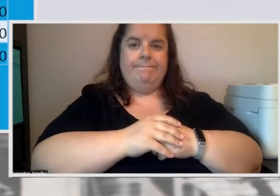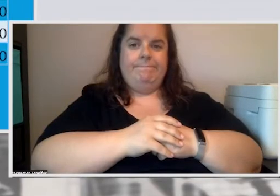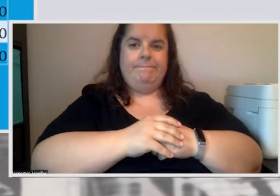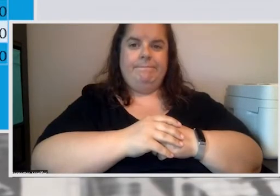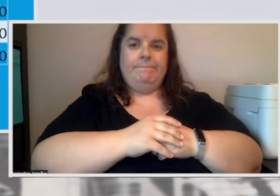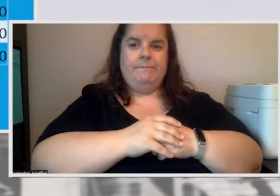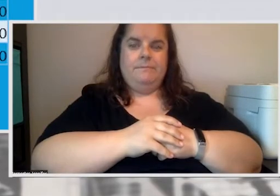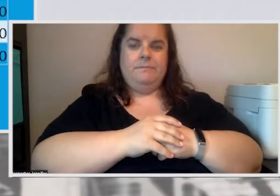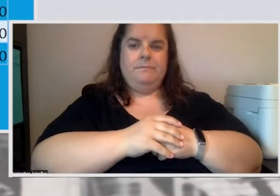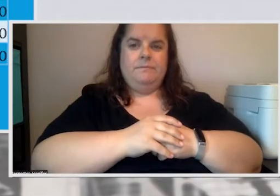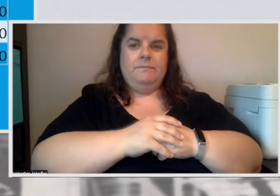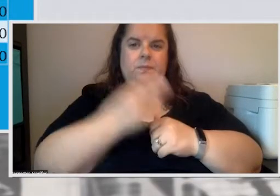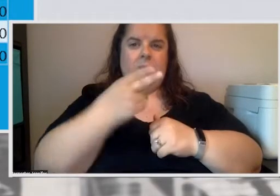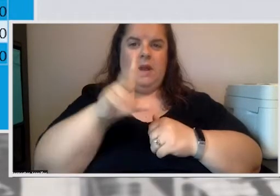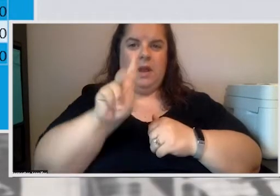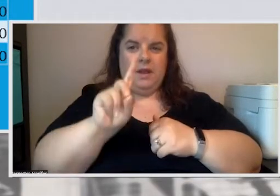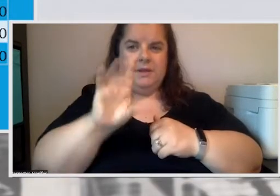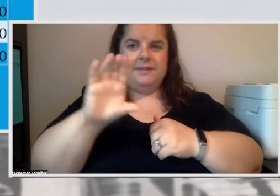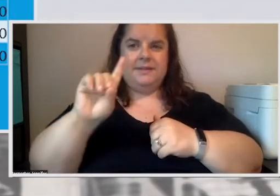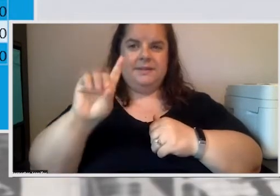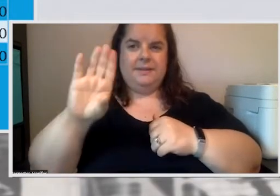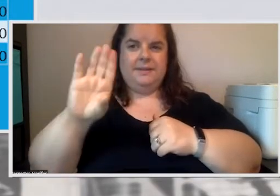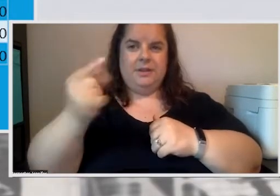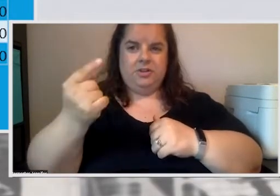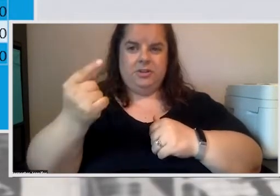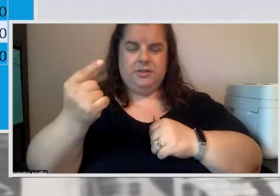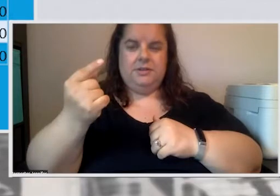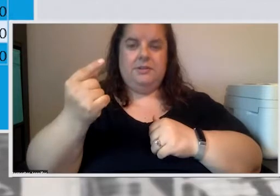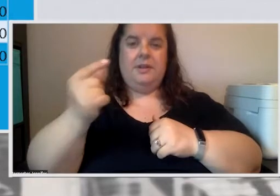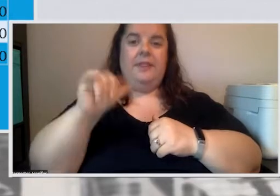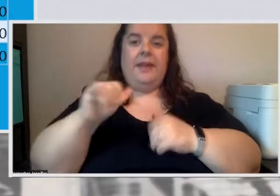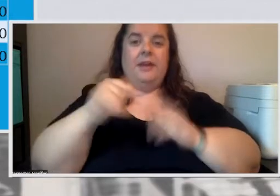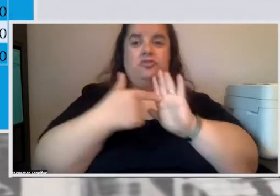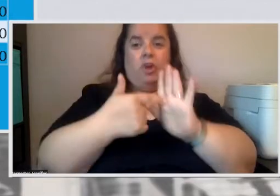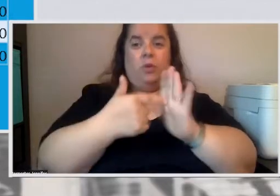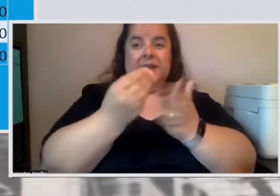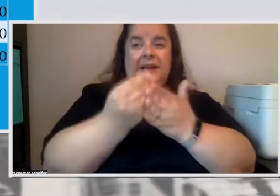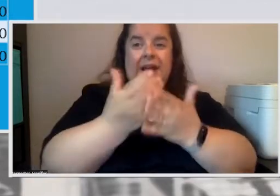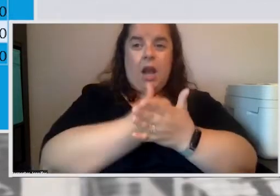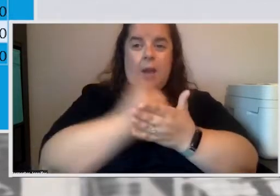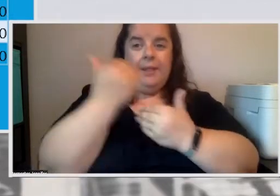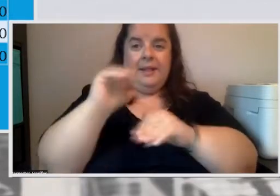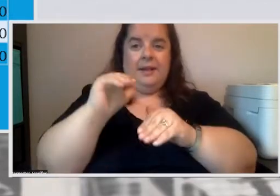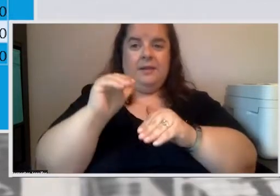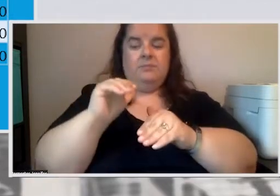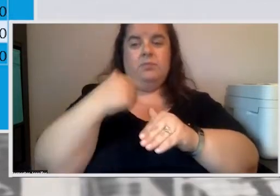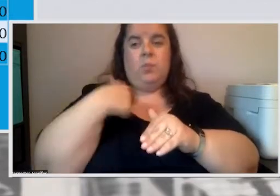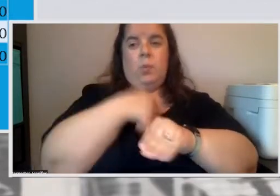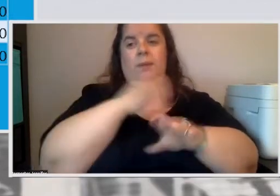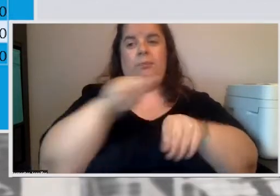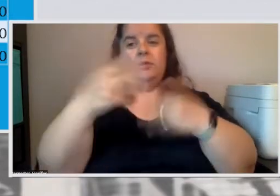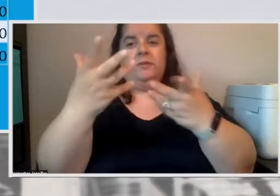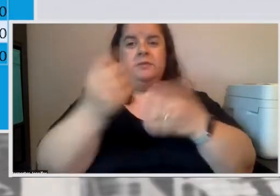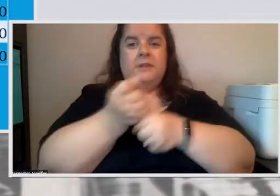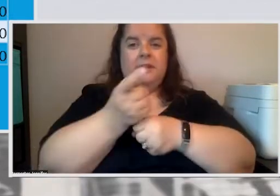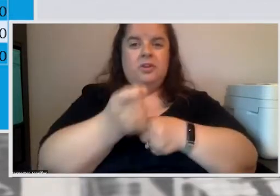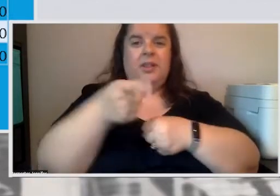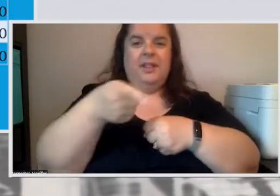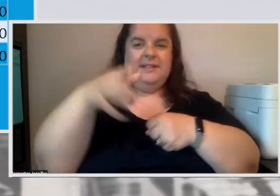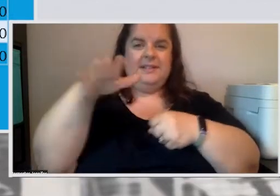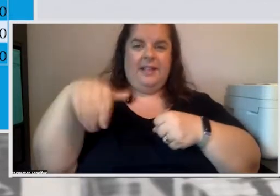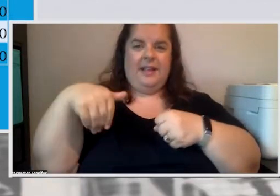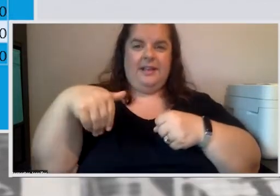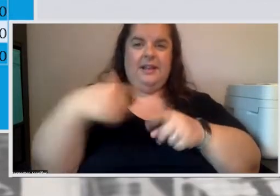All things HUD, CDBG produces income limits. We get these annually. This is a little late, actually. These are